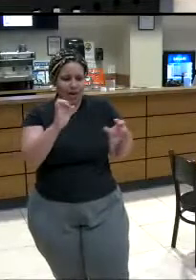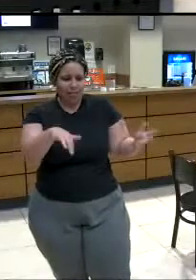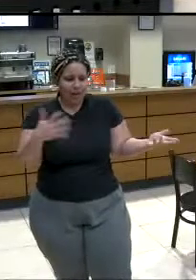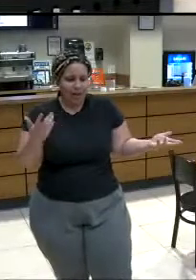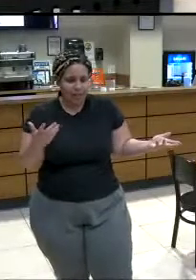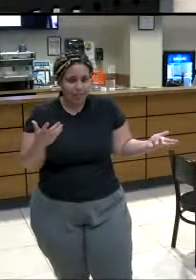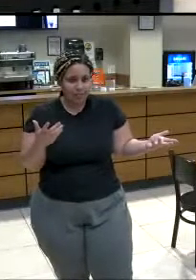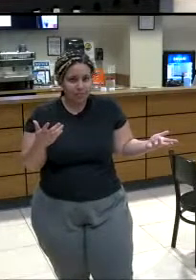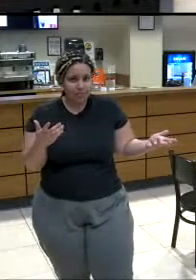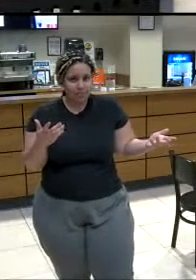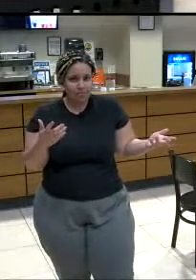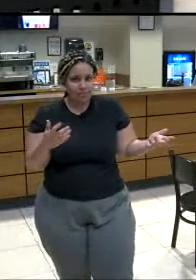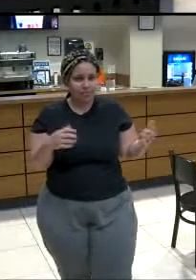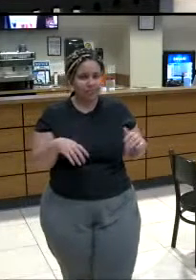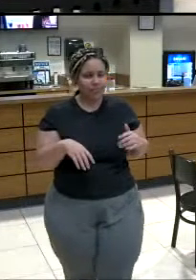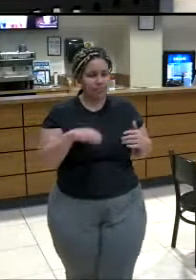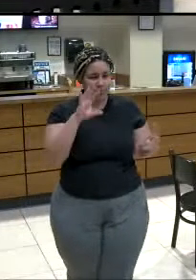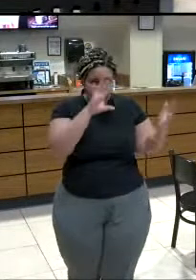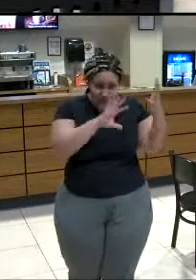help or still?